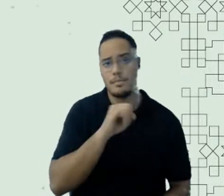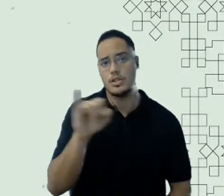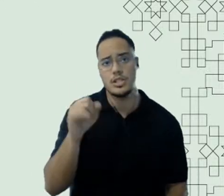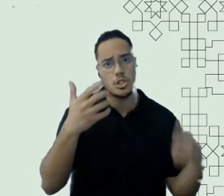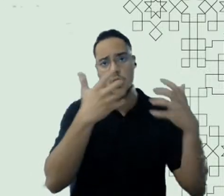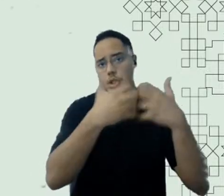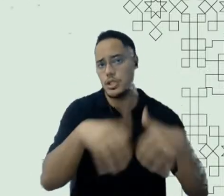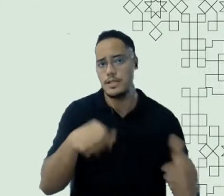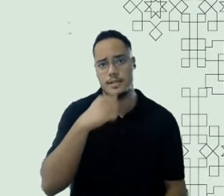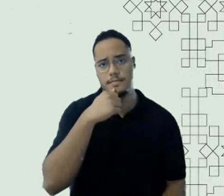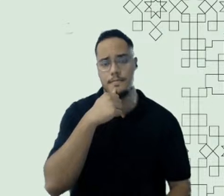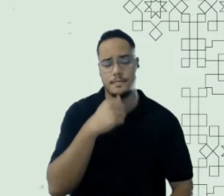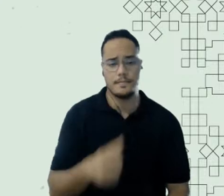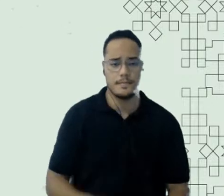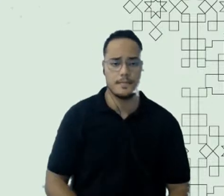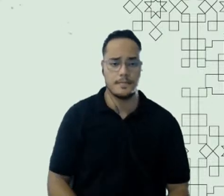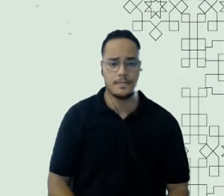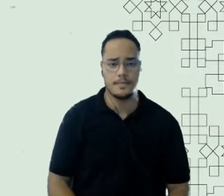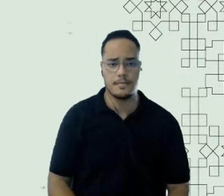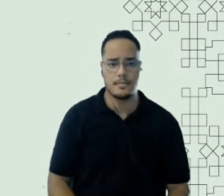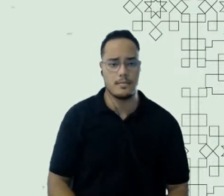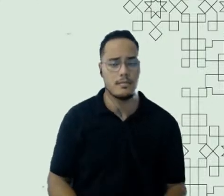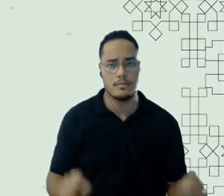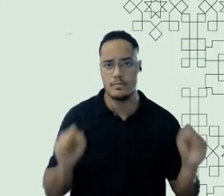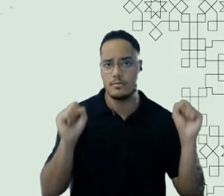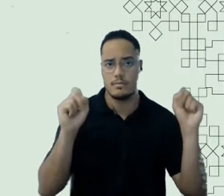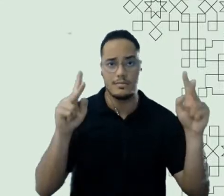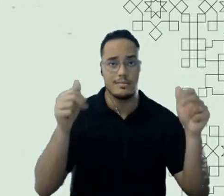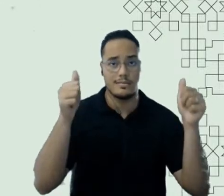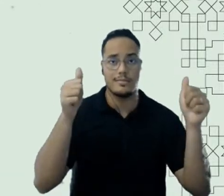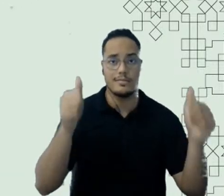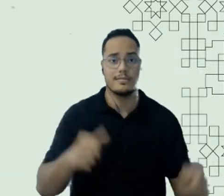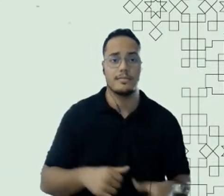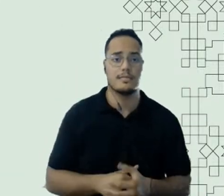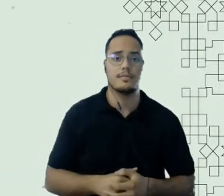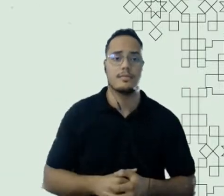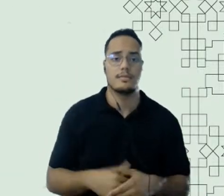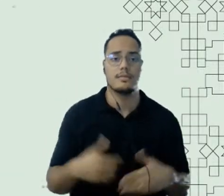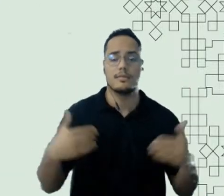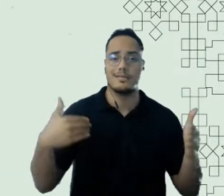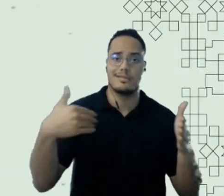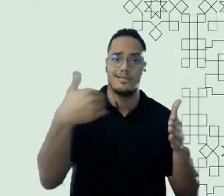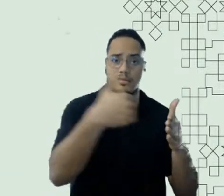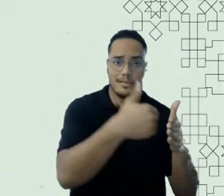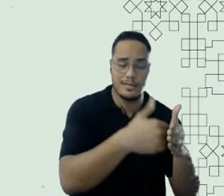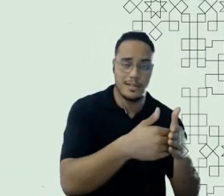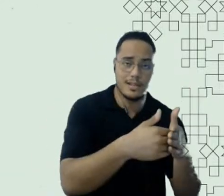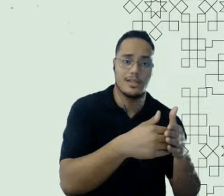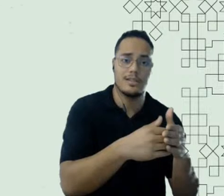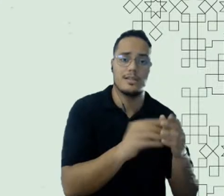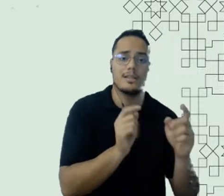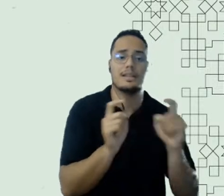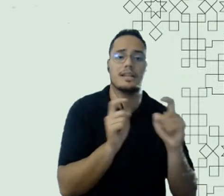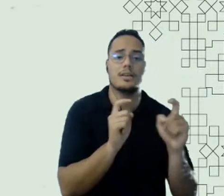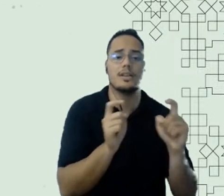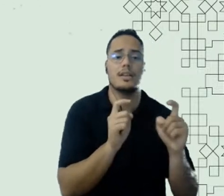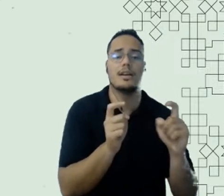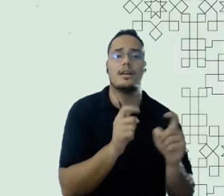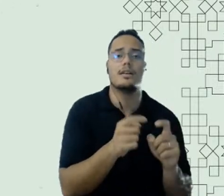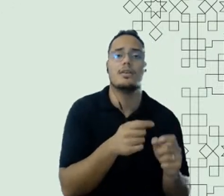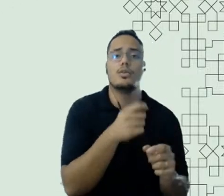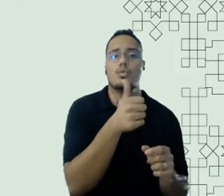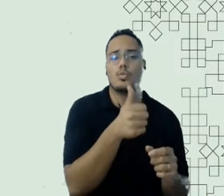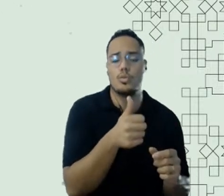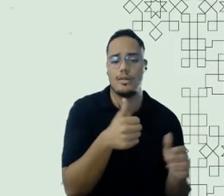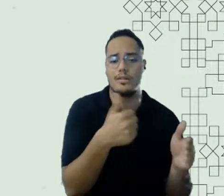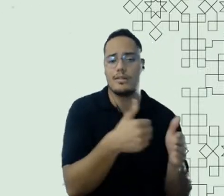Perfect. Well, Séverine, we are reaching the end of our meeting. Time flies when the conversation is good.